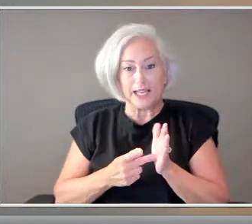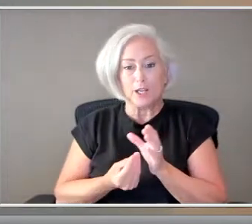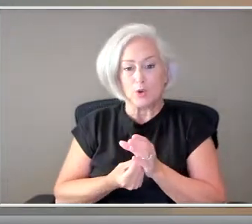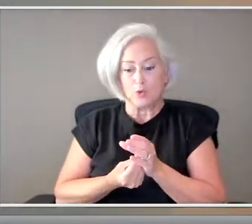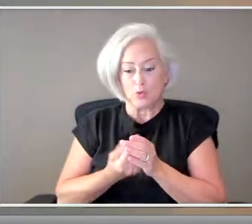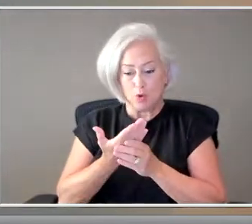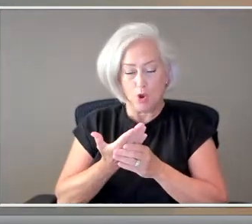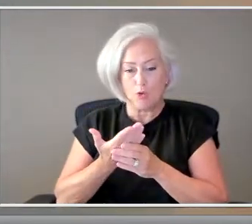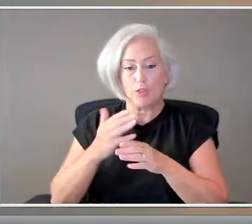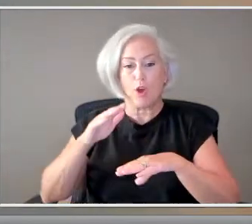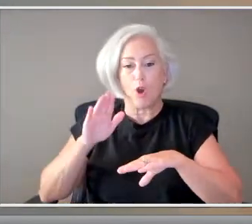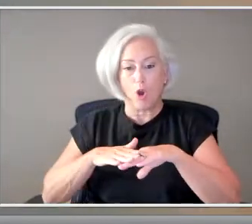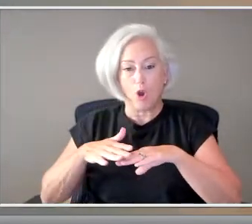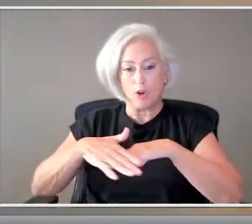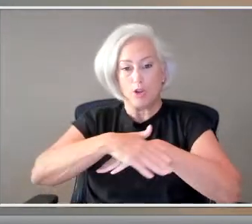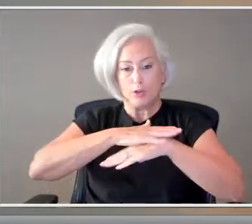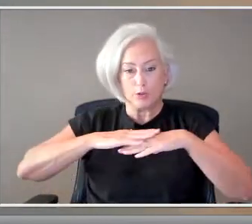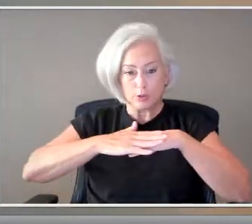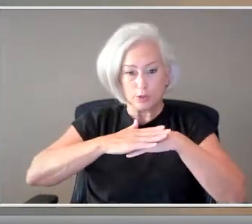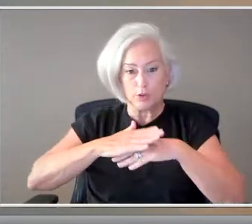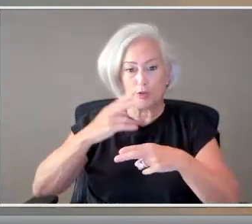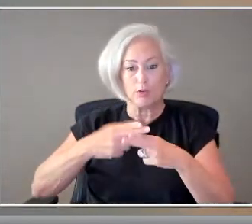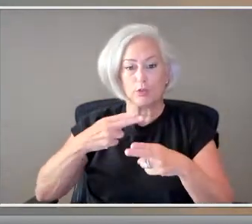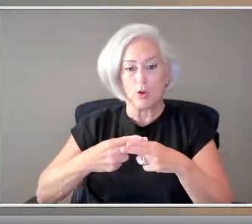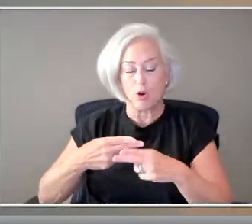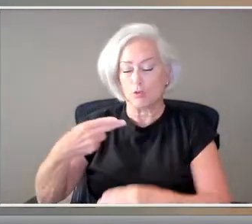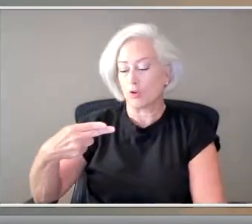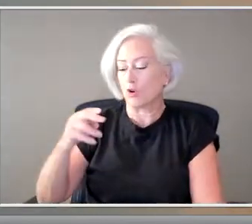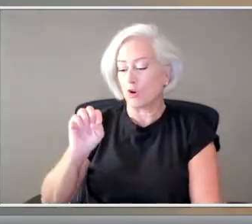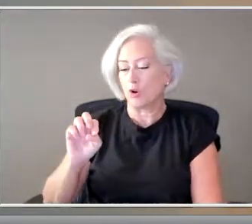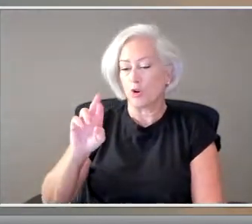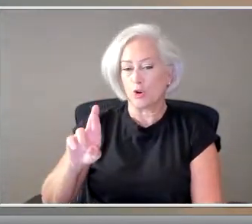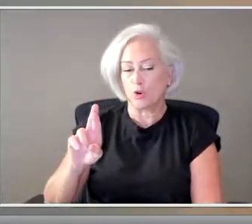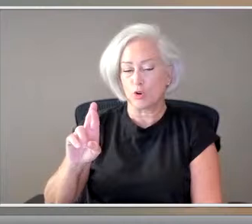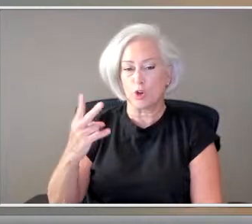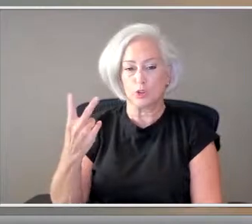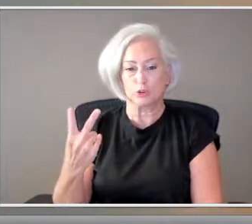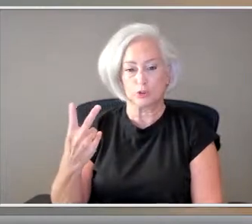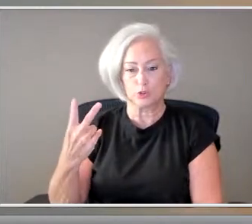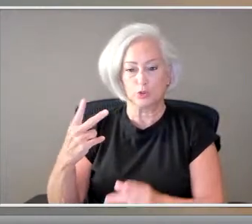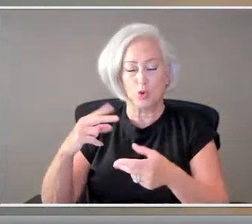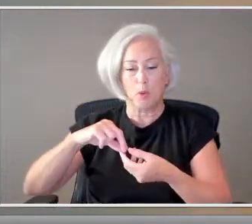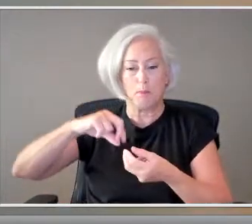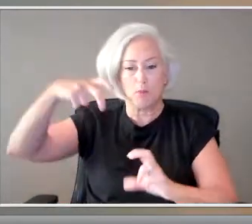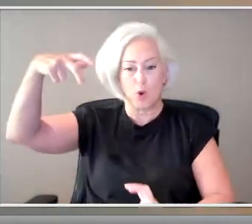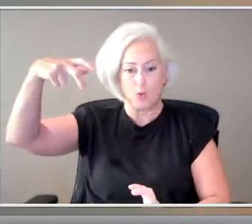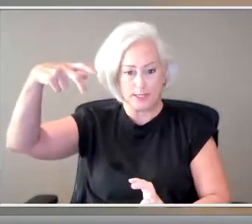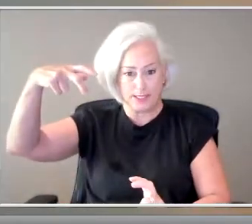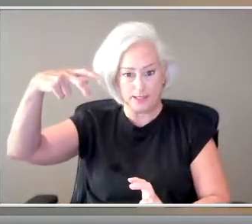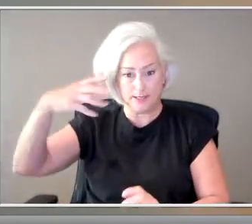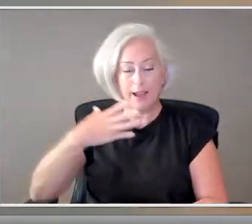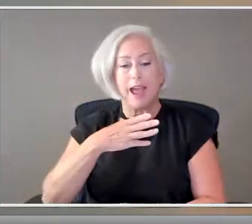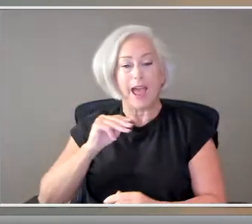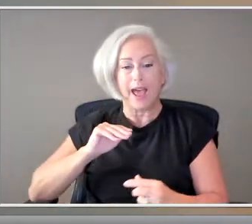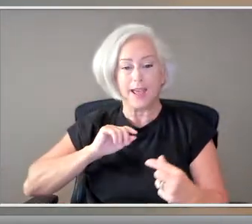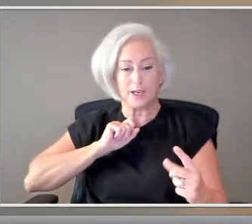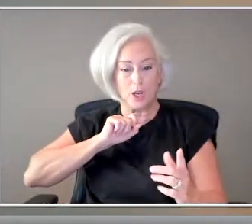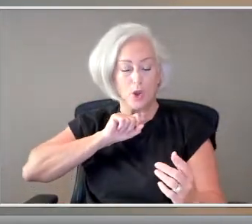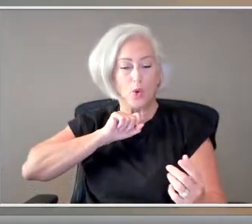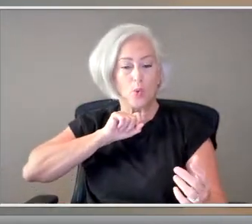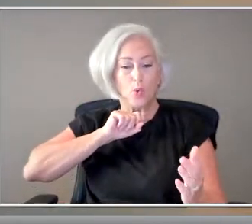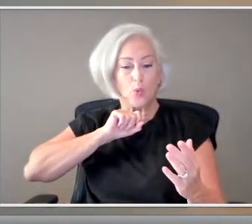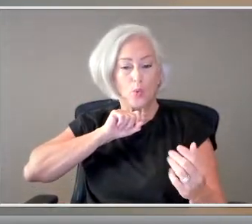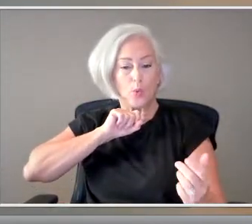surface called HER2 proteins. And it had receptors for hormones on the surface